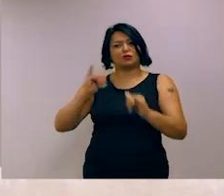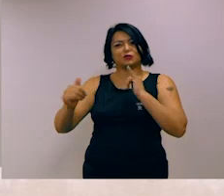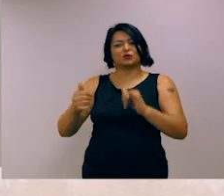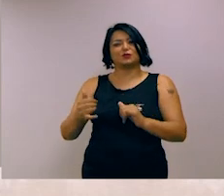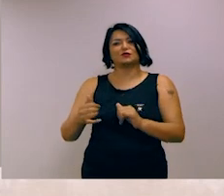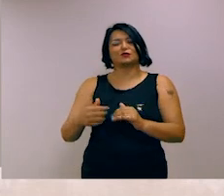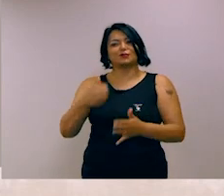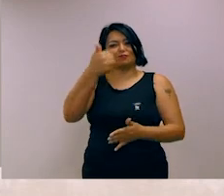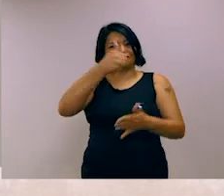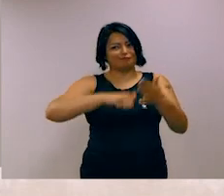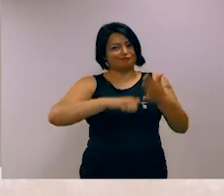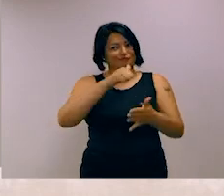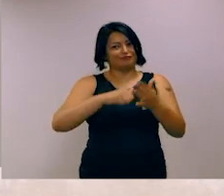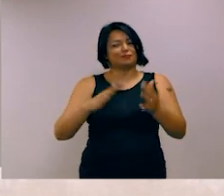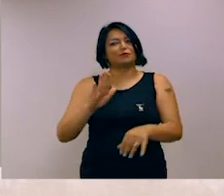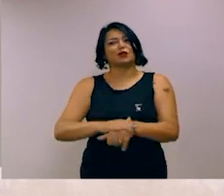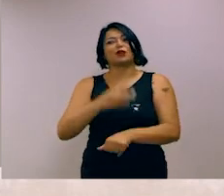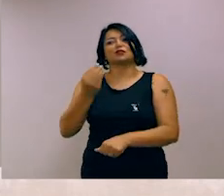much.